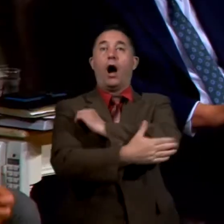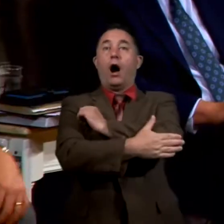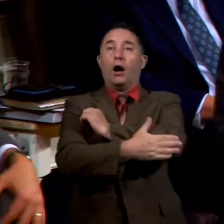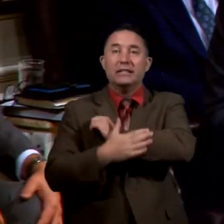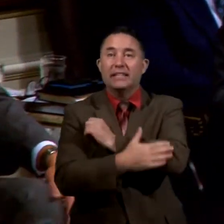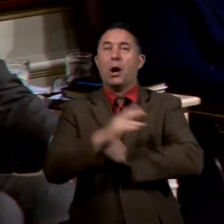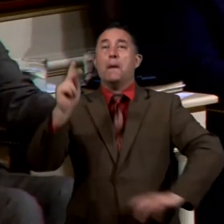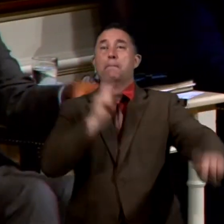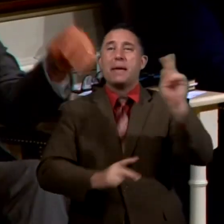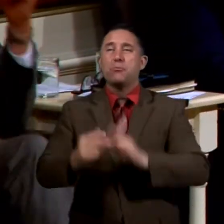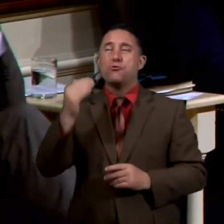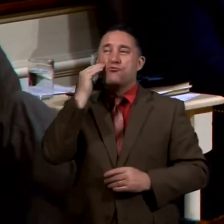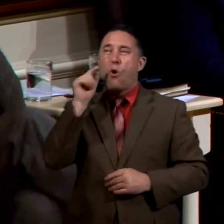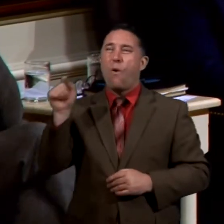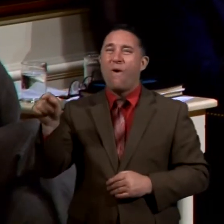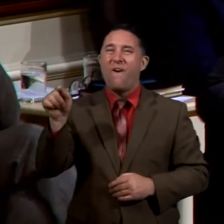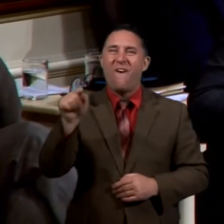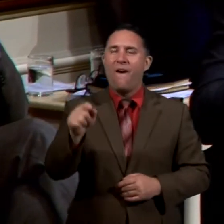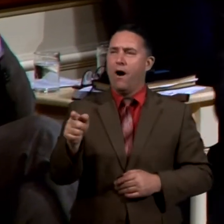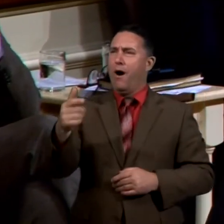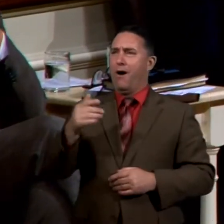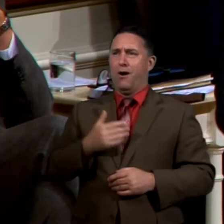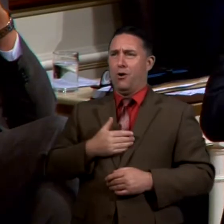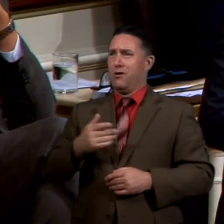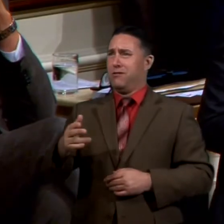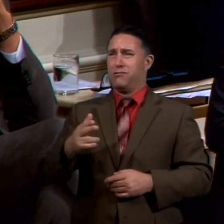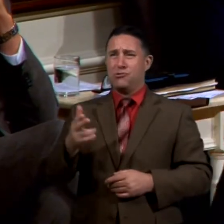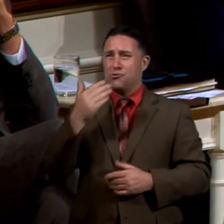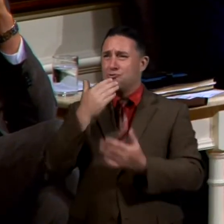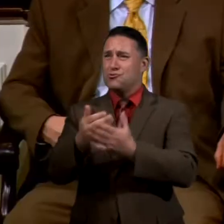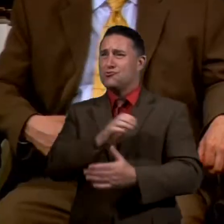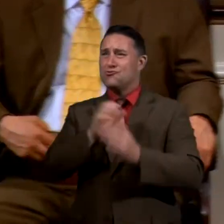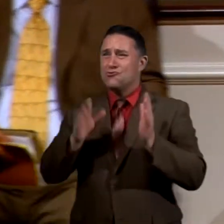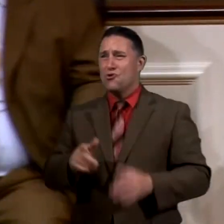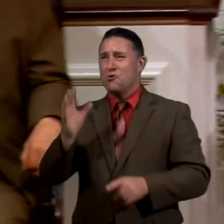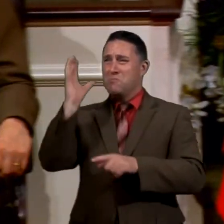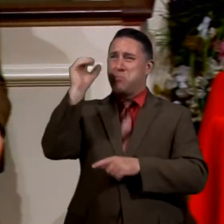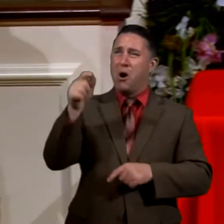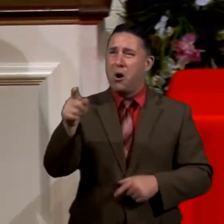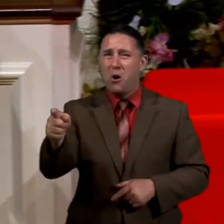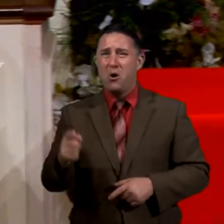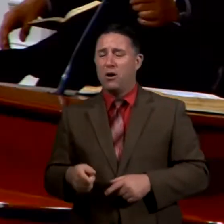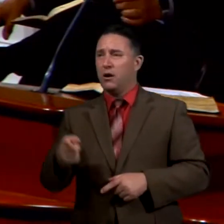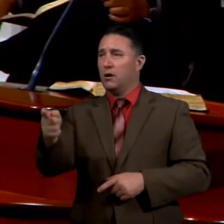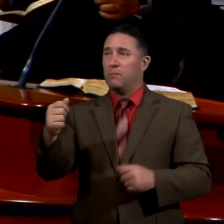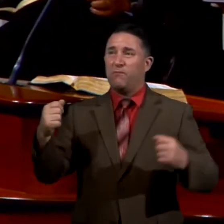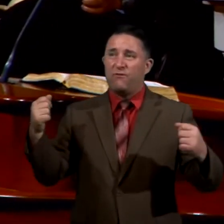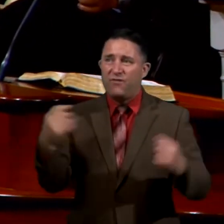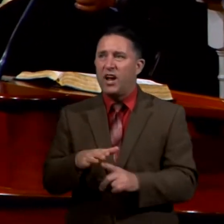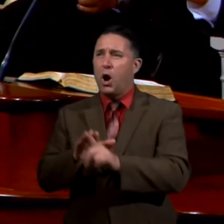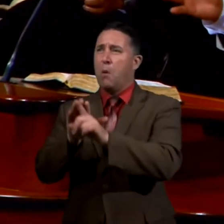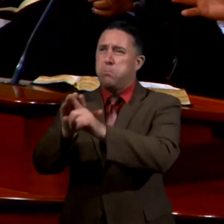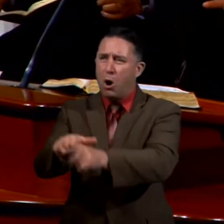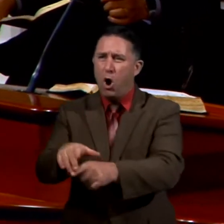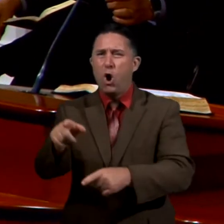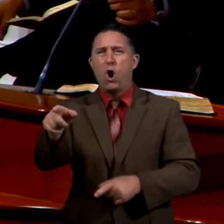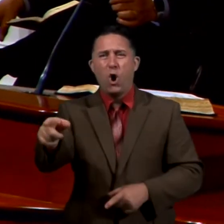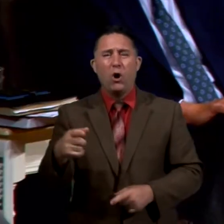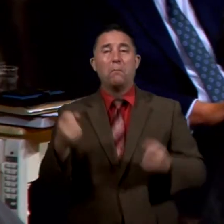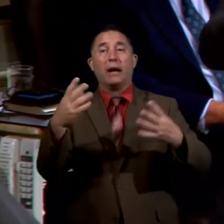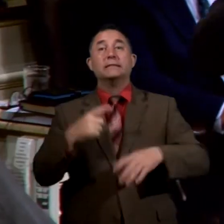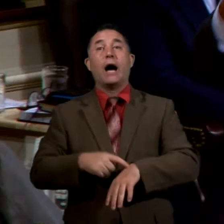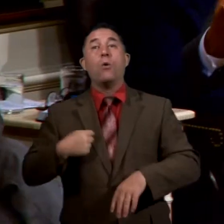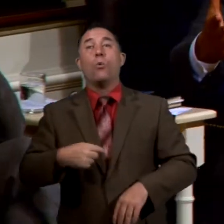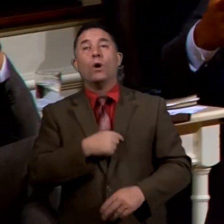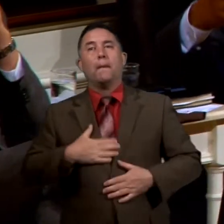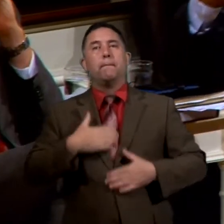seen people that we know that I consider to be better Christians than myself by far be overcome by fear. And so many times you and I